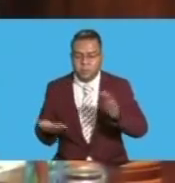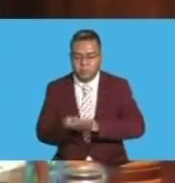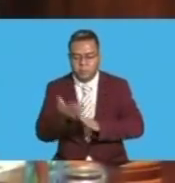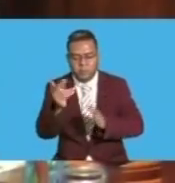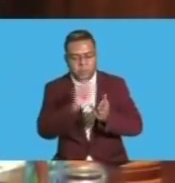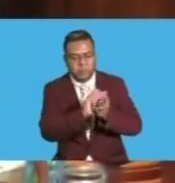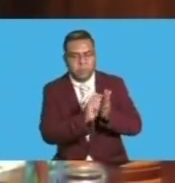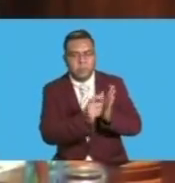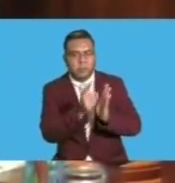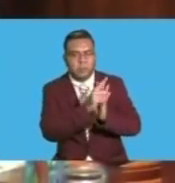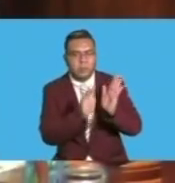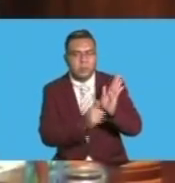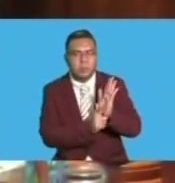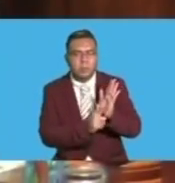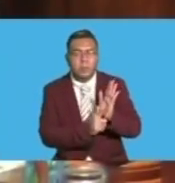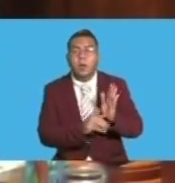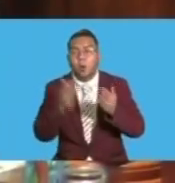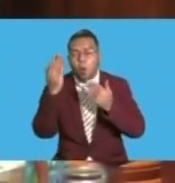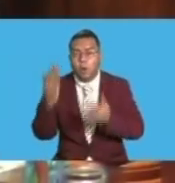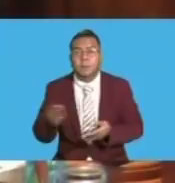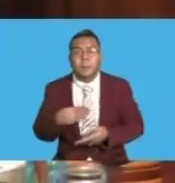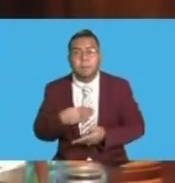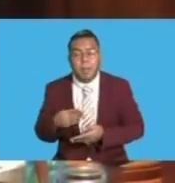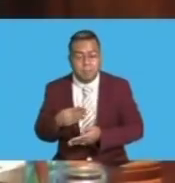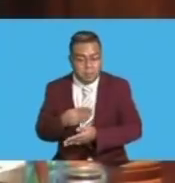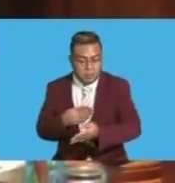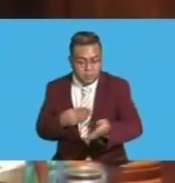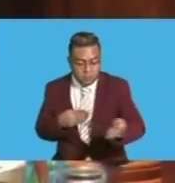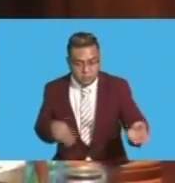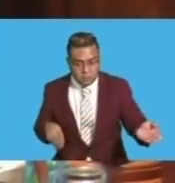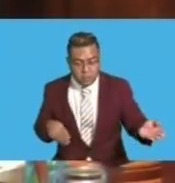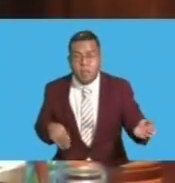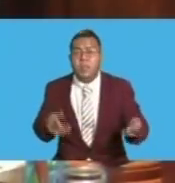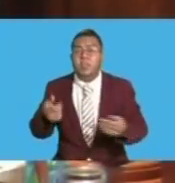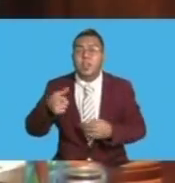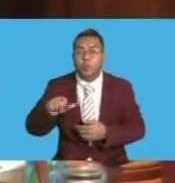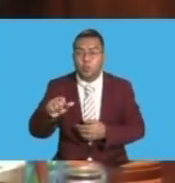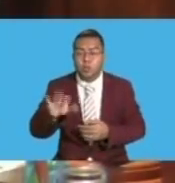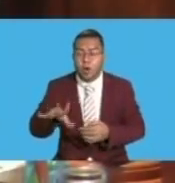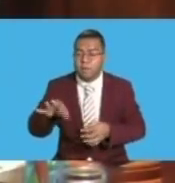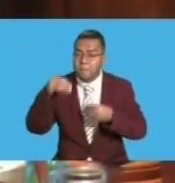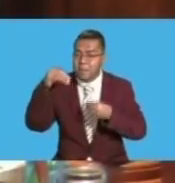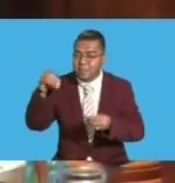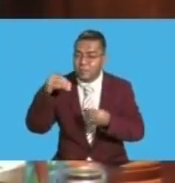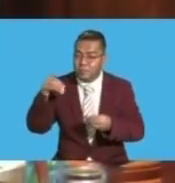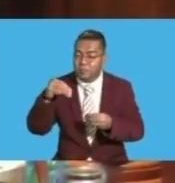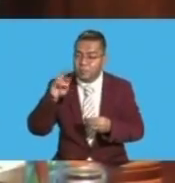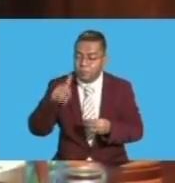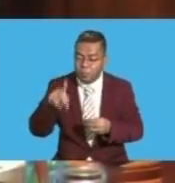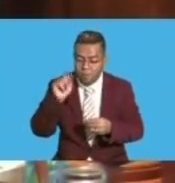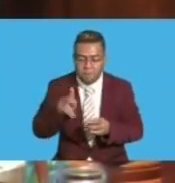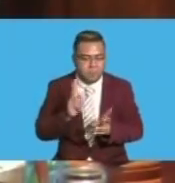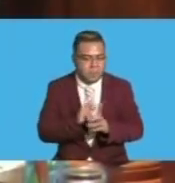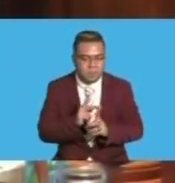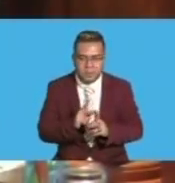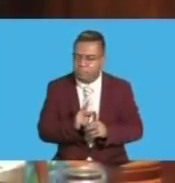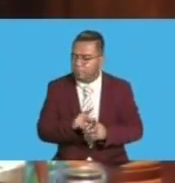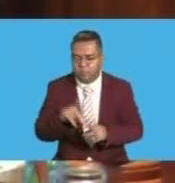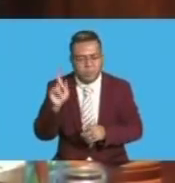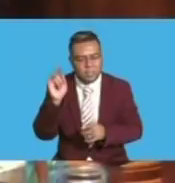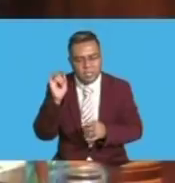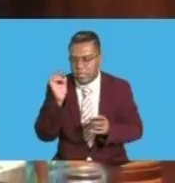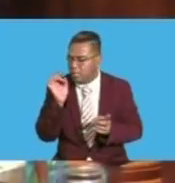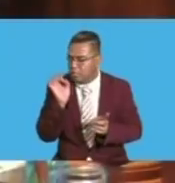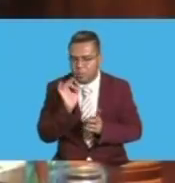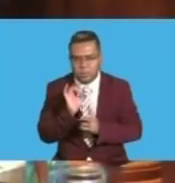law. Honourable members, the use of petitions for such a purpose is